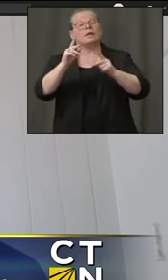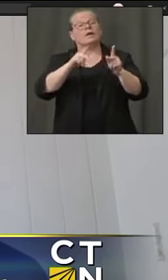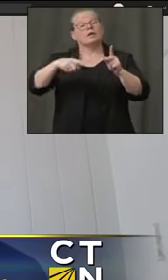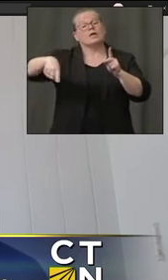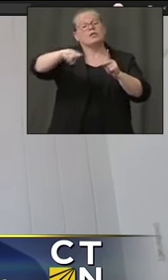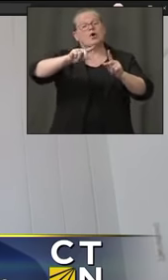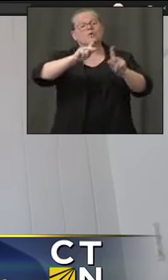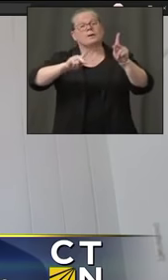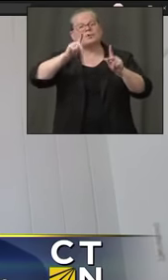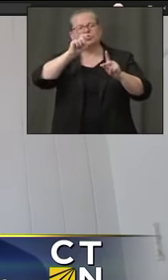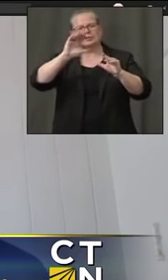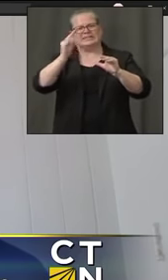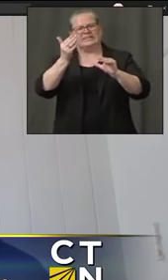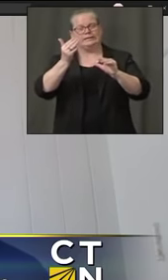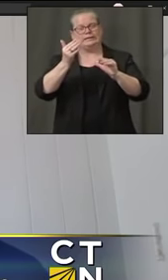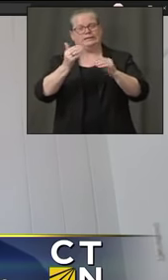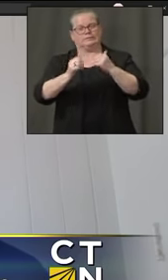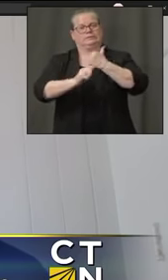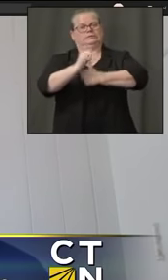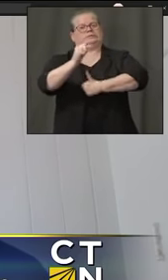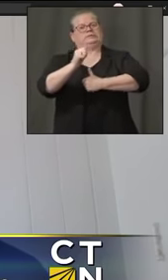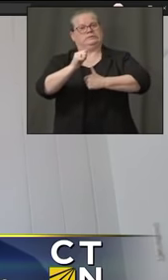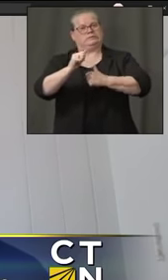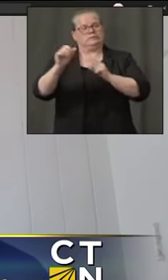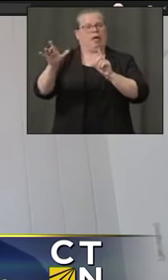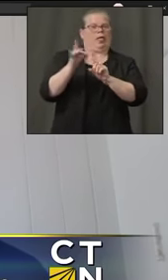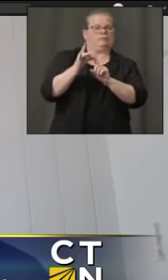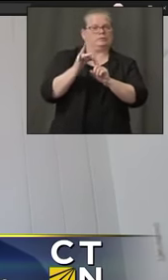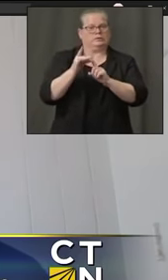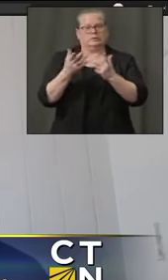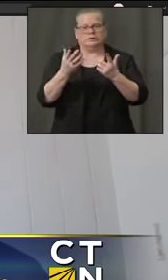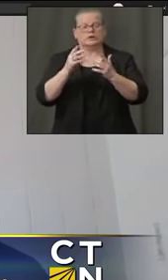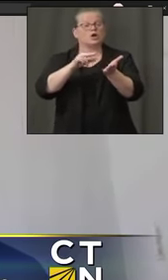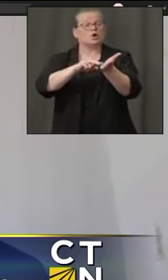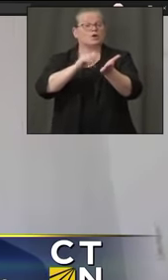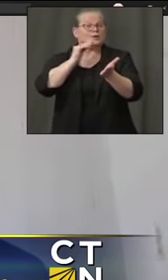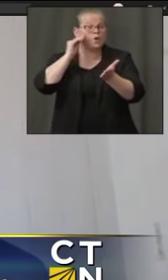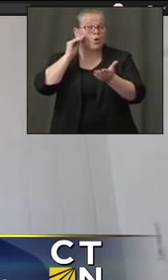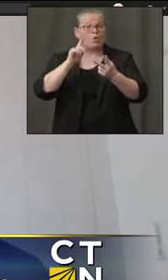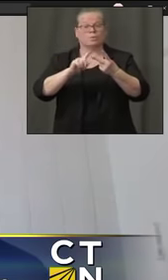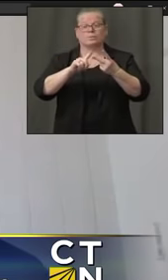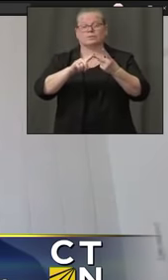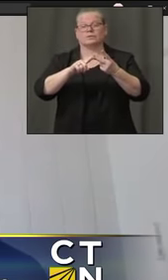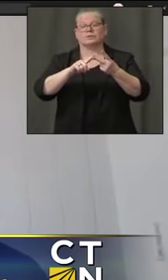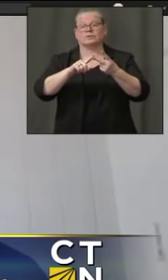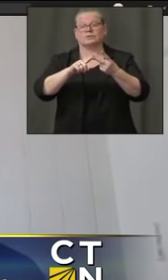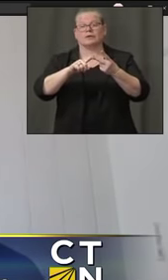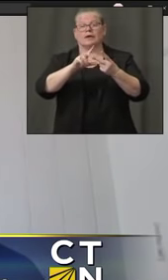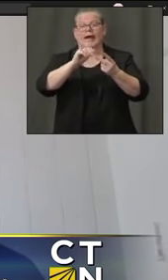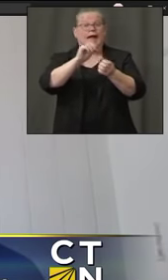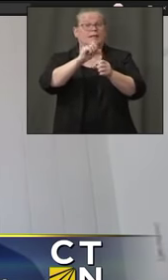nursing homes, staff and workers, correctional facilities, inmates and workers, first